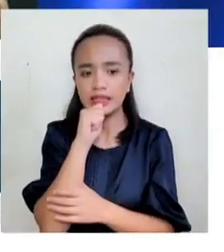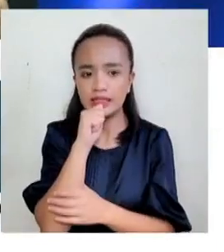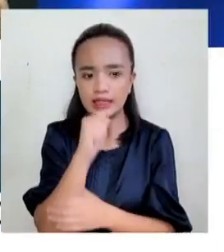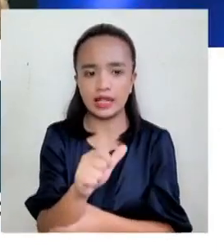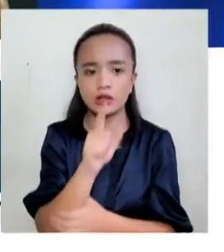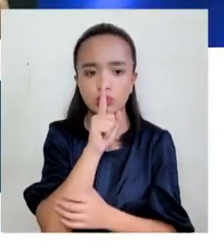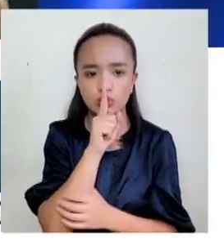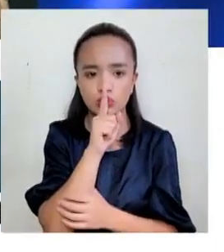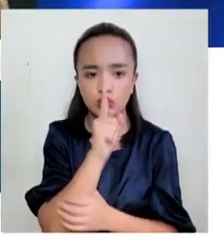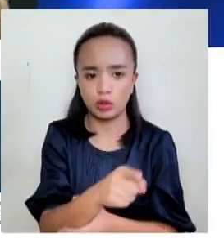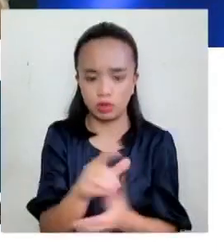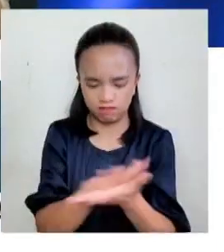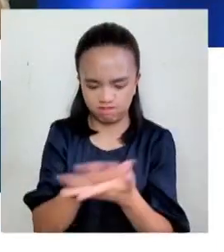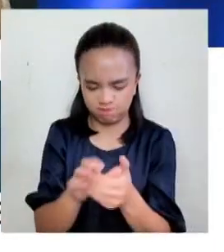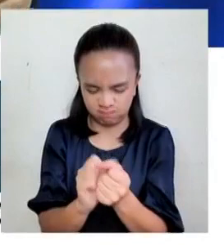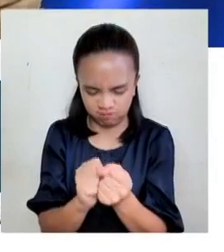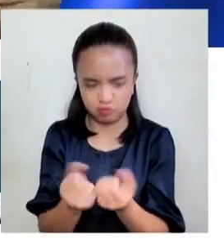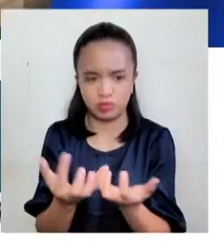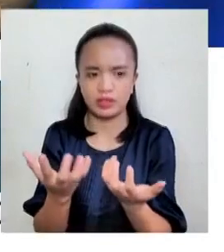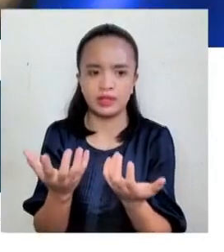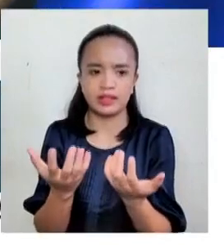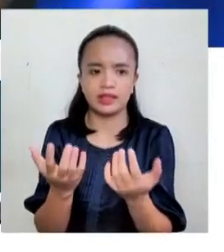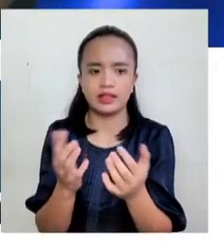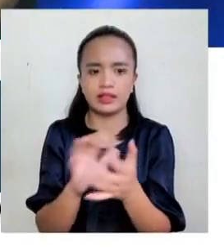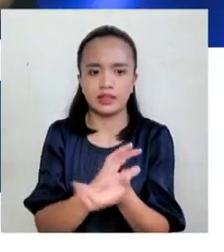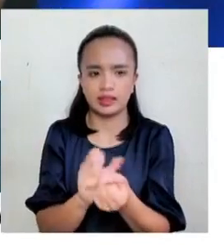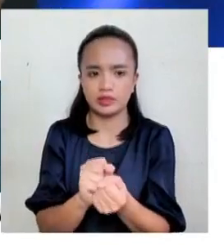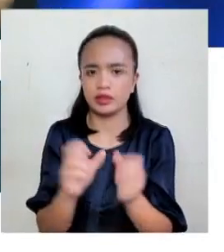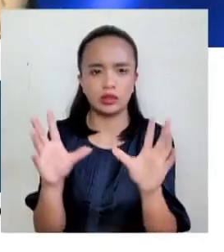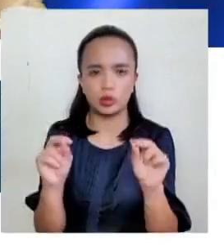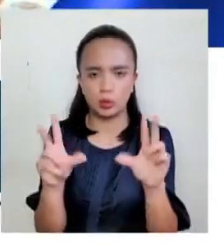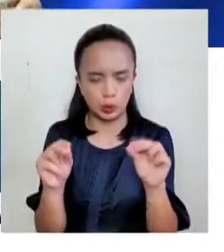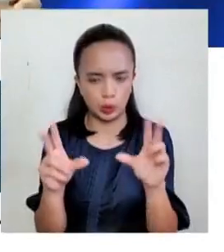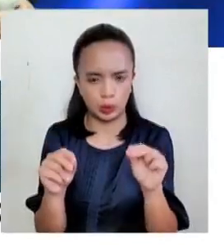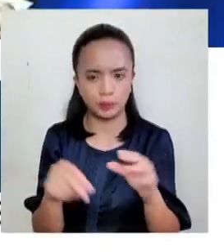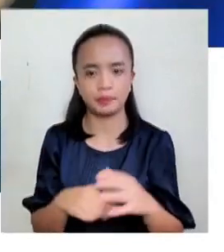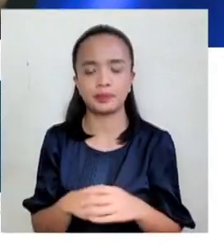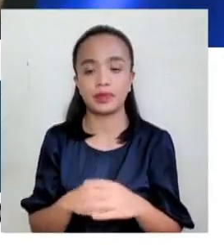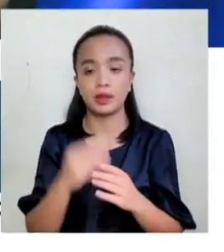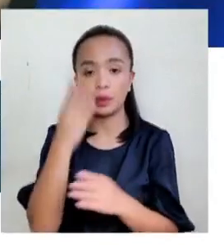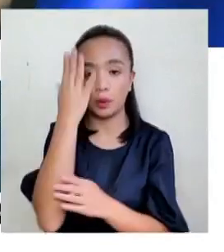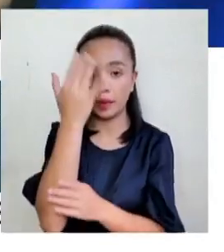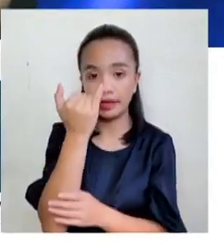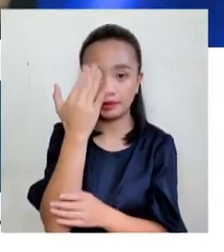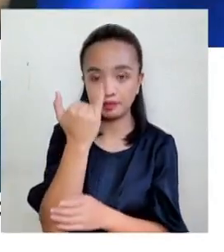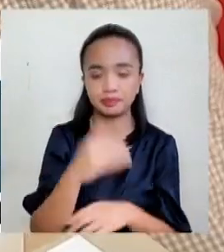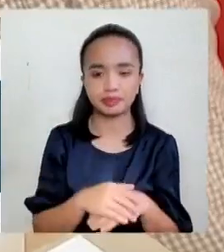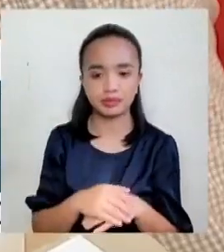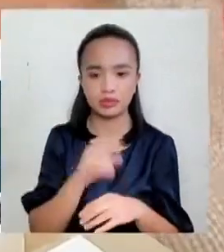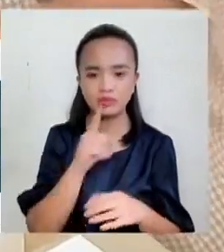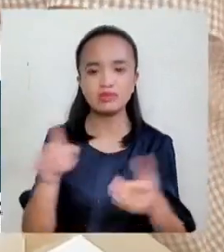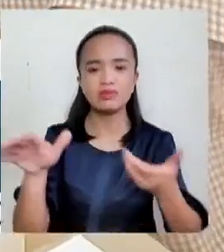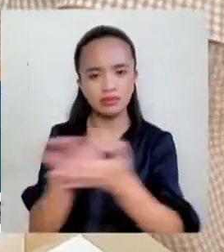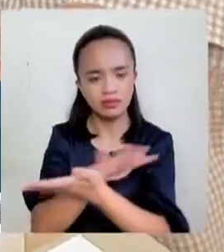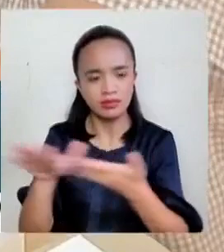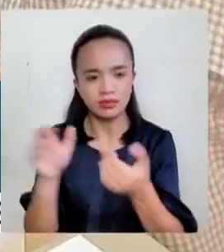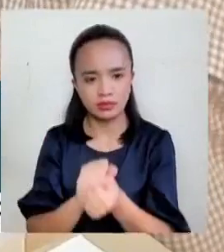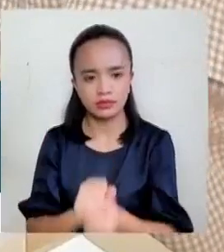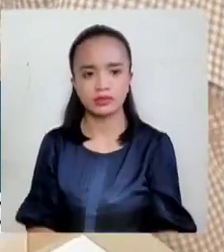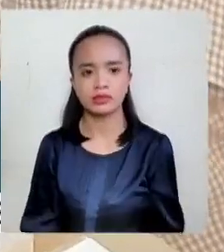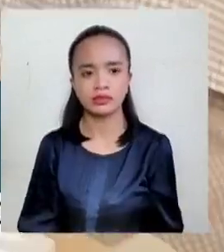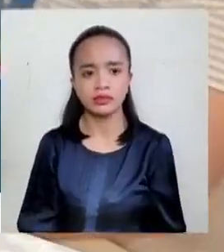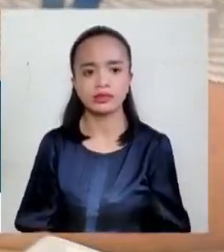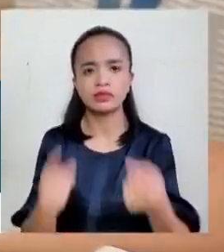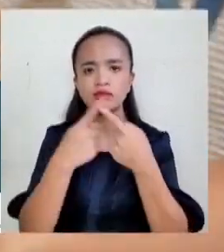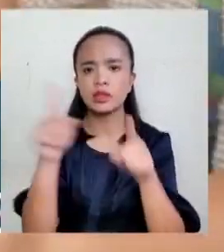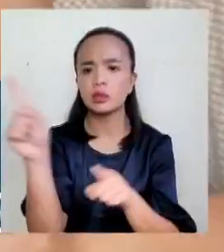or intentional nating lulukutin. Kasi po yon ay nakakasira. But what